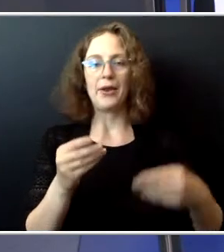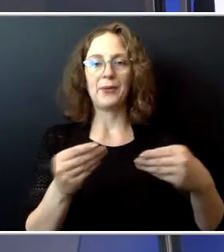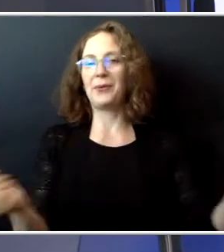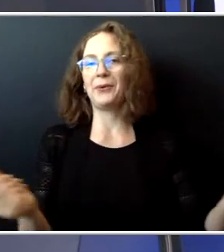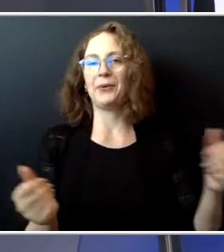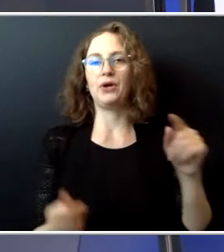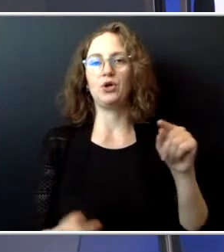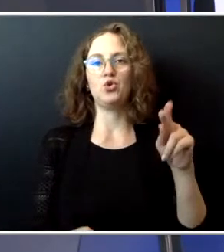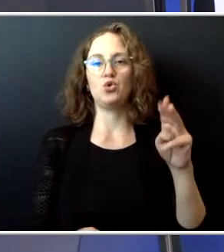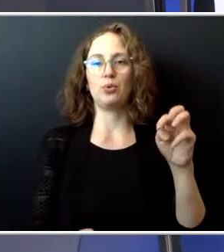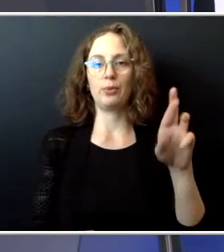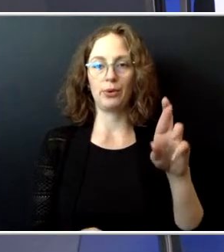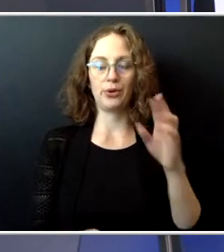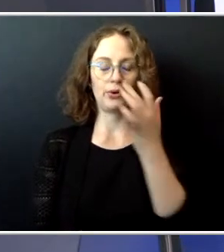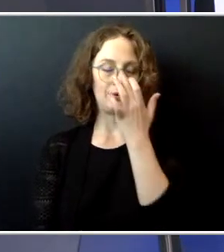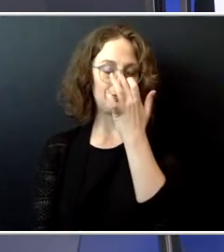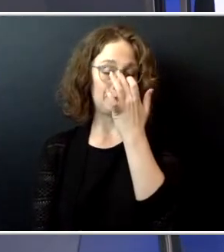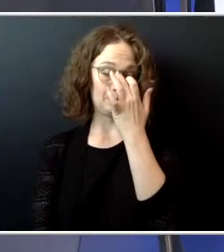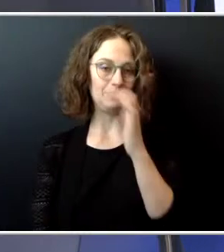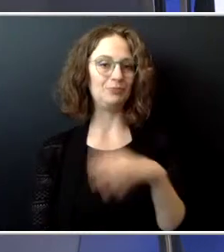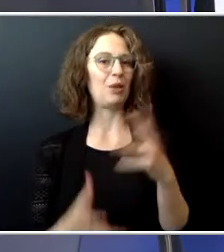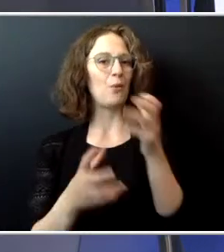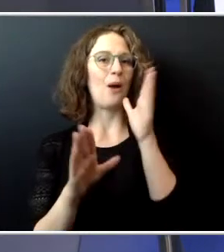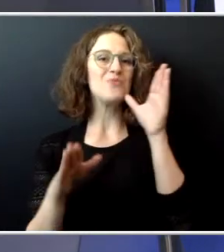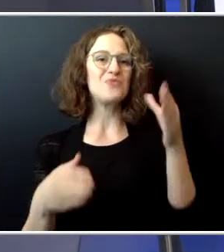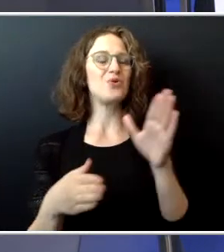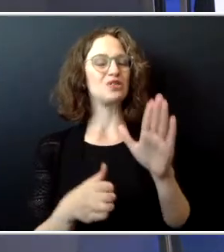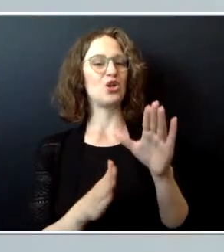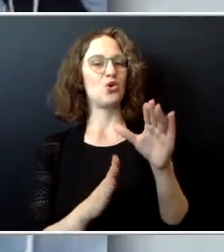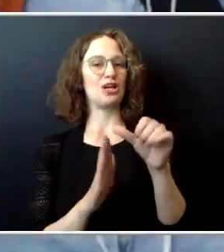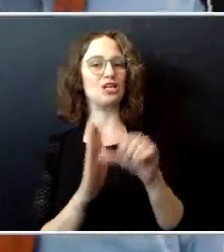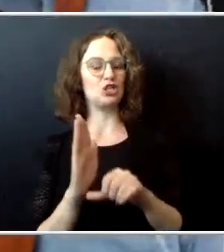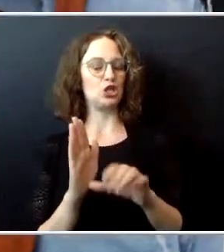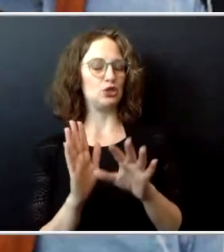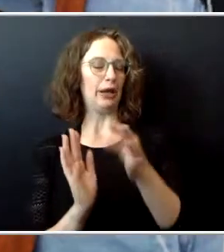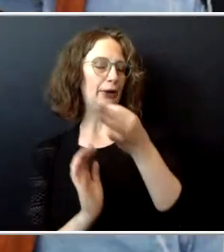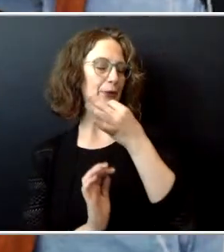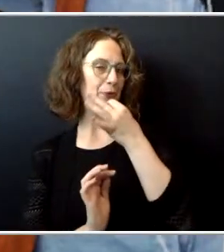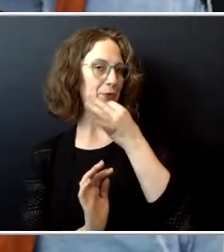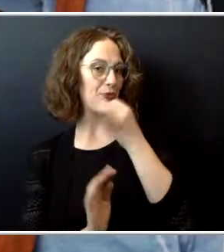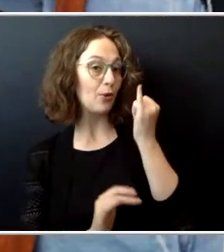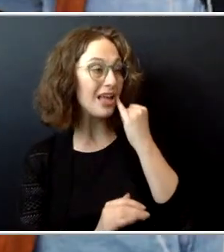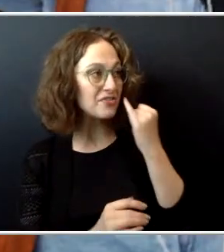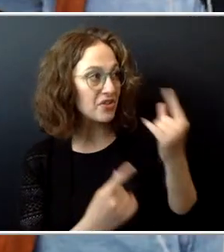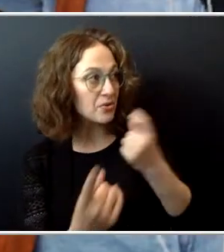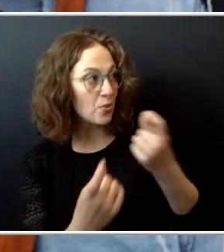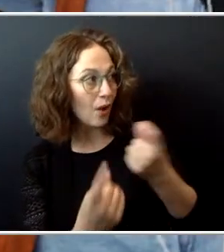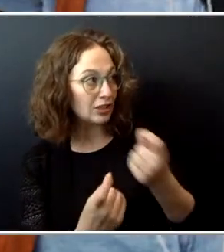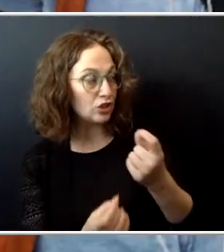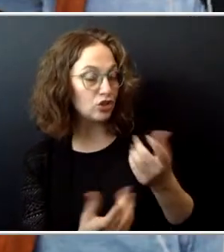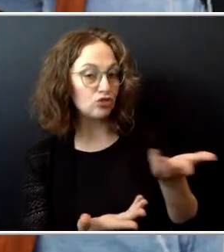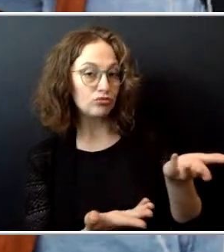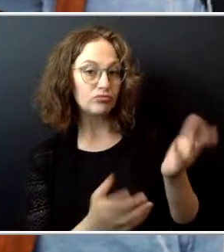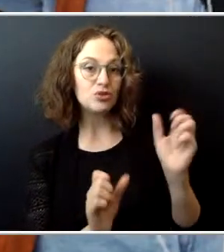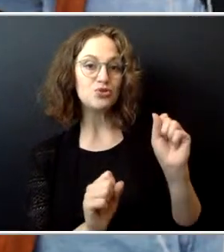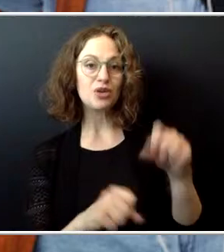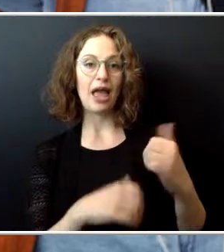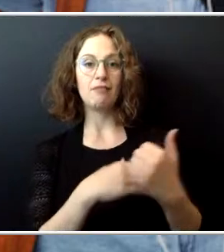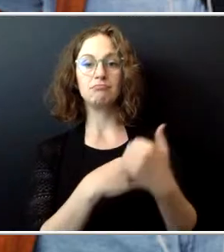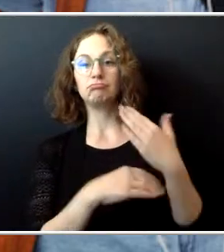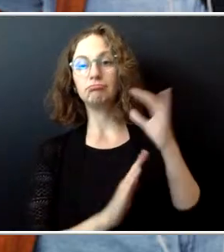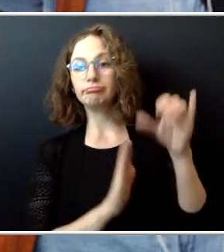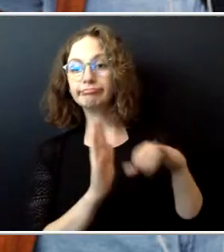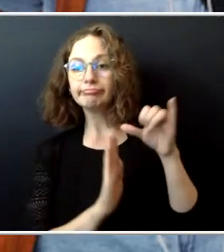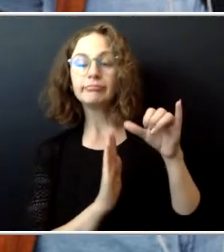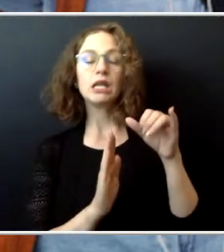invasive procedure and surgery here in just a moment. So if you have questions, you can drop those in the chat on YouTube or Facebook. You can email the